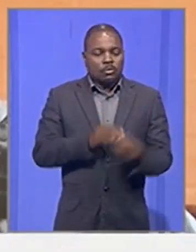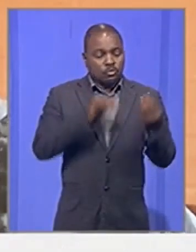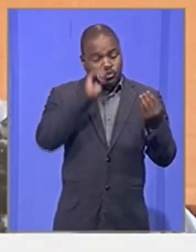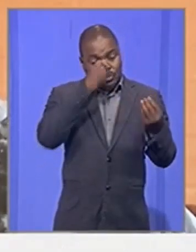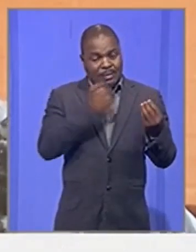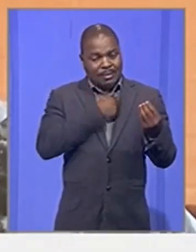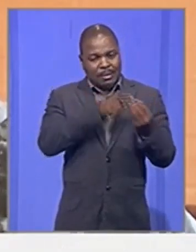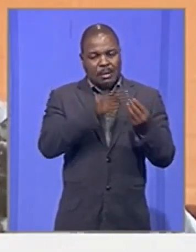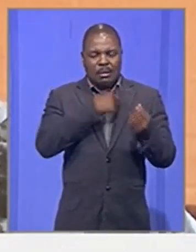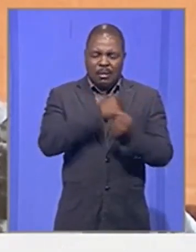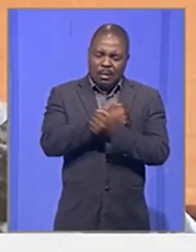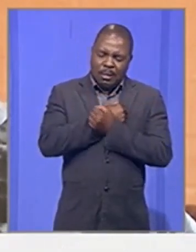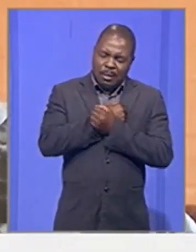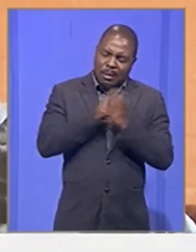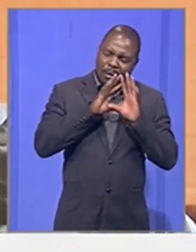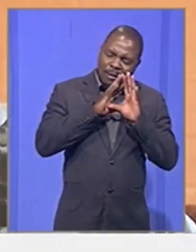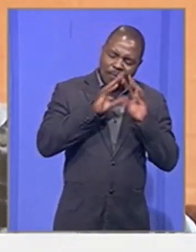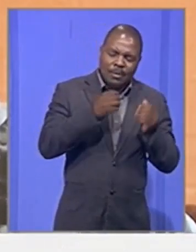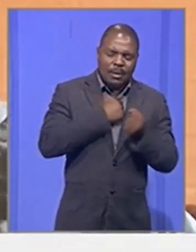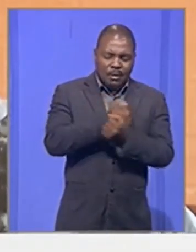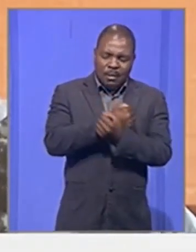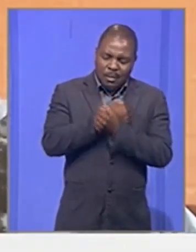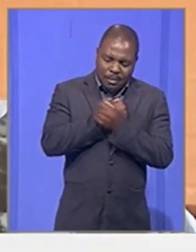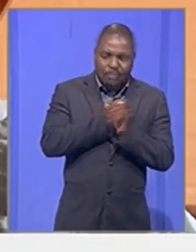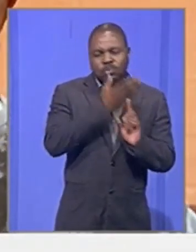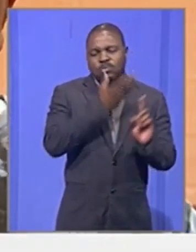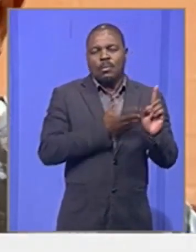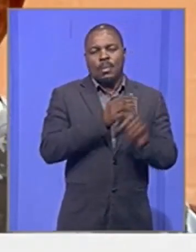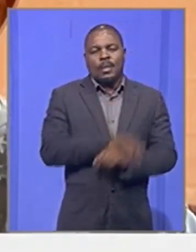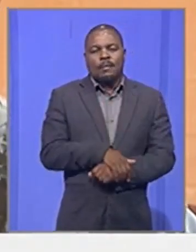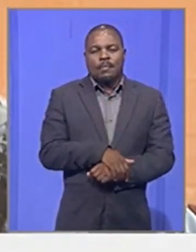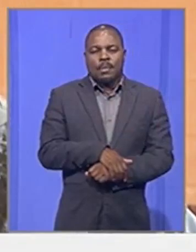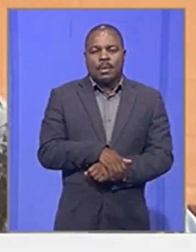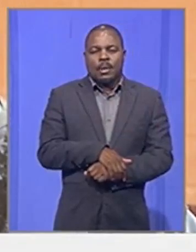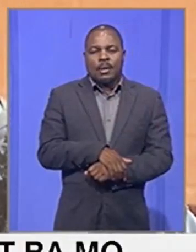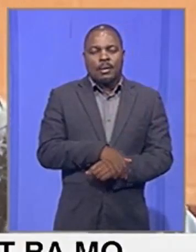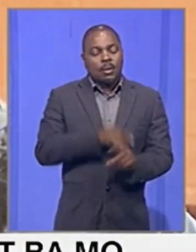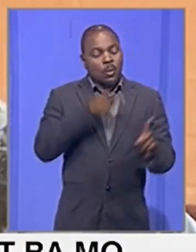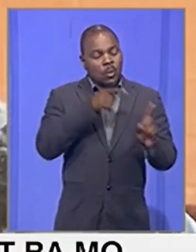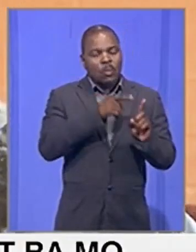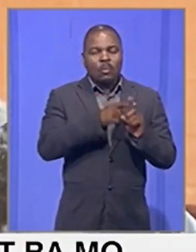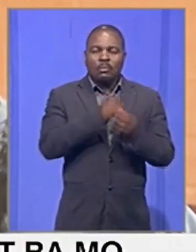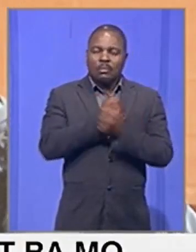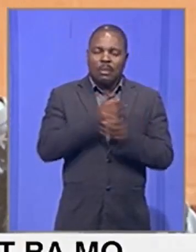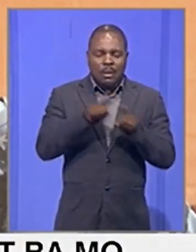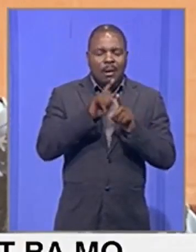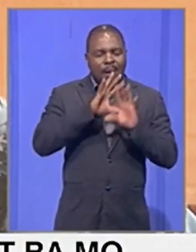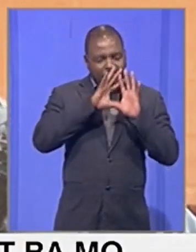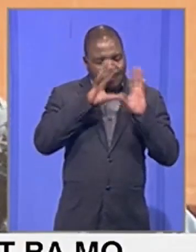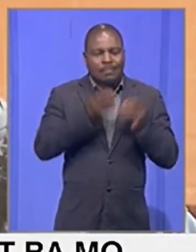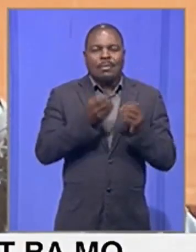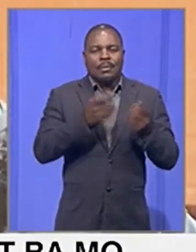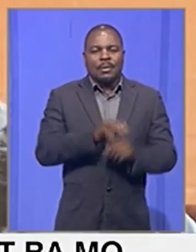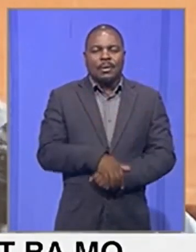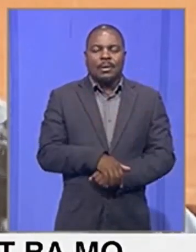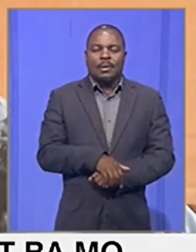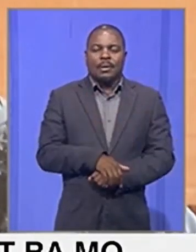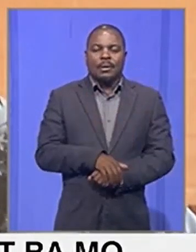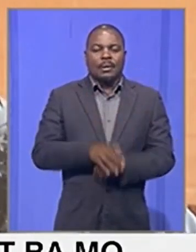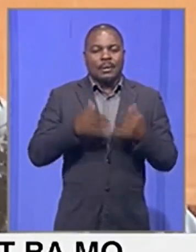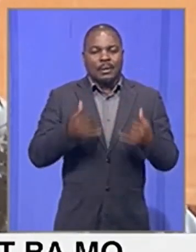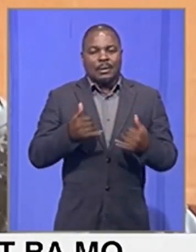Polao e botlhoko ya ga Lebogeng Rat e sile ba lelapa la gagwe ba le mokutlo botlhokong ba tlhalositse morutwana yono wa mophato wa